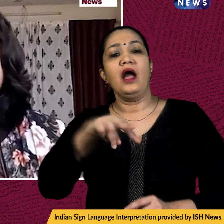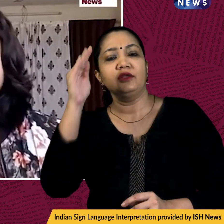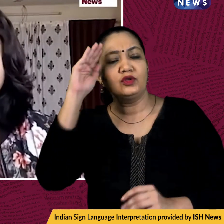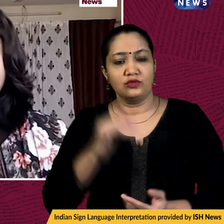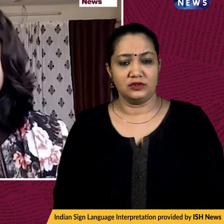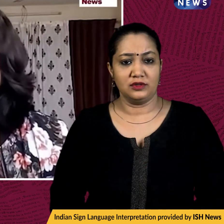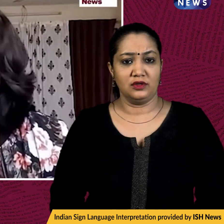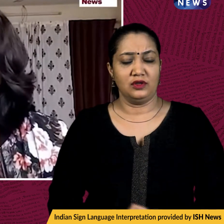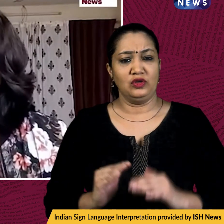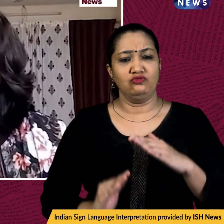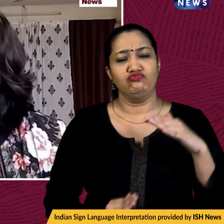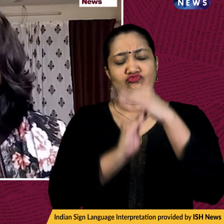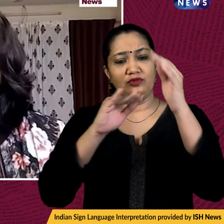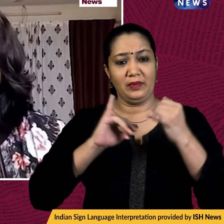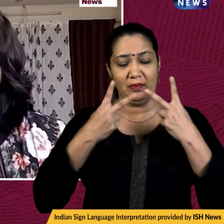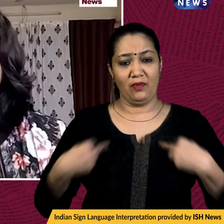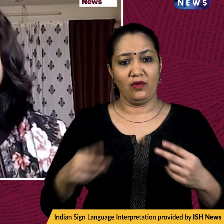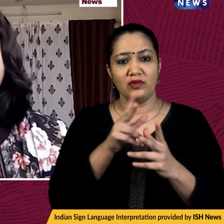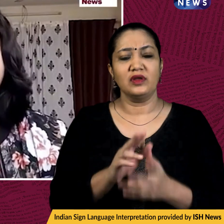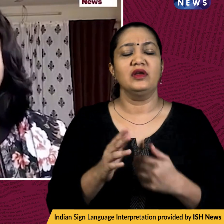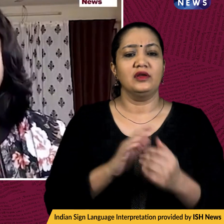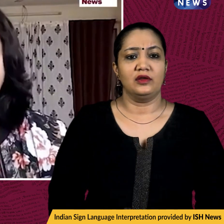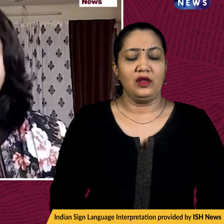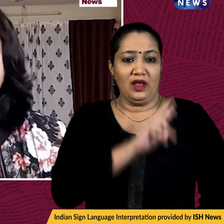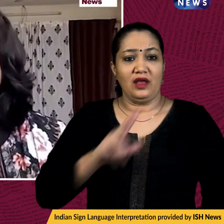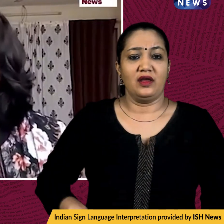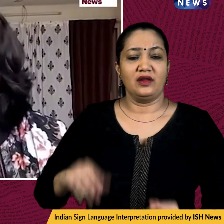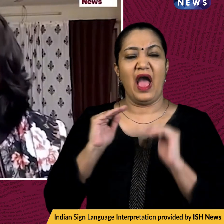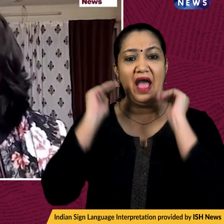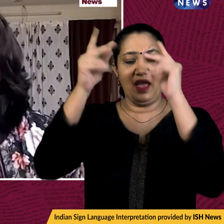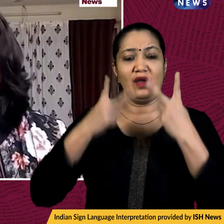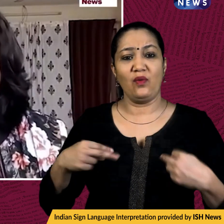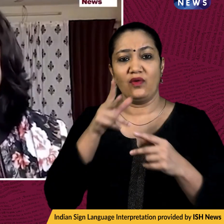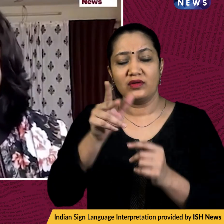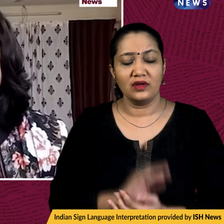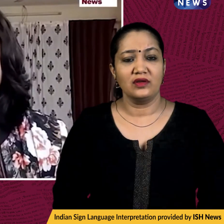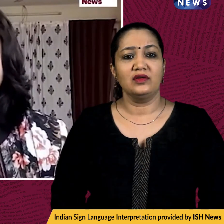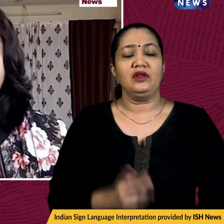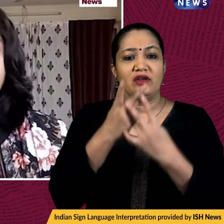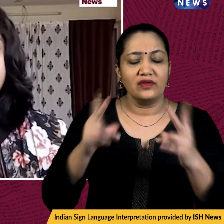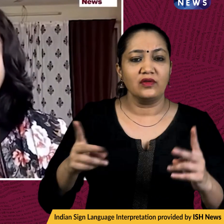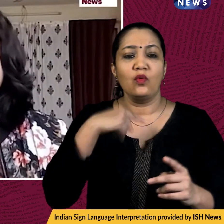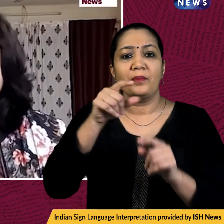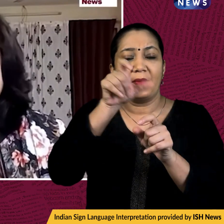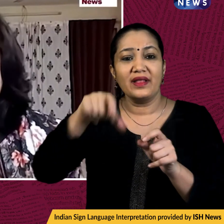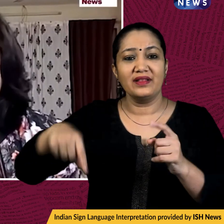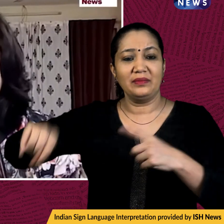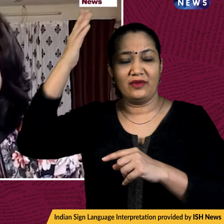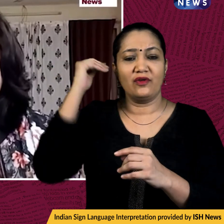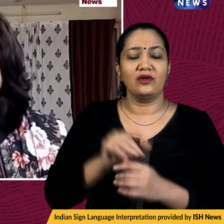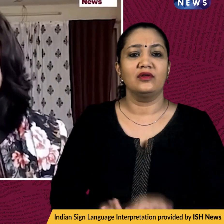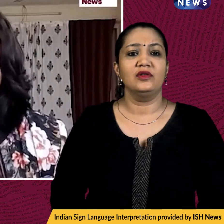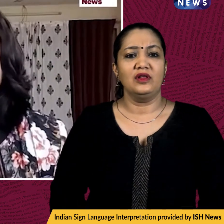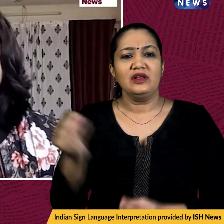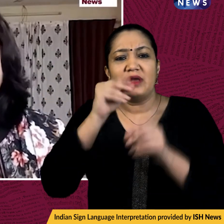Also in the news, the Supreme Court on Monday refused to interfere with the Karnataka High Court order upholding the dismissal of